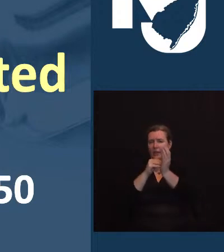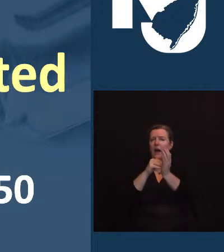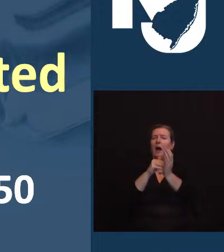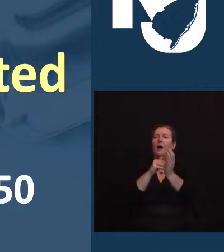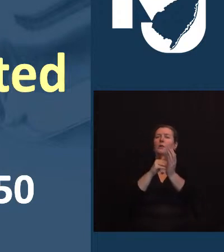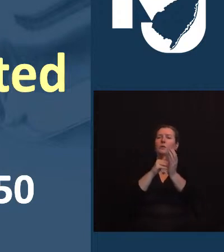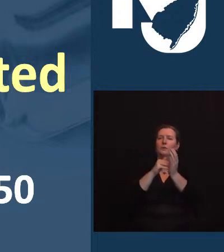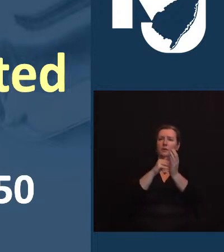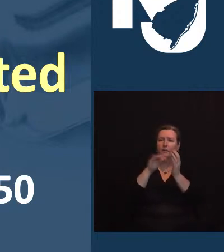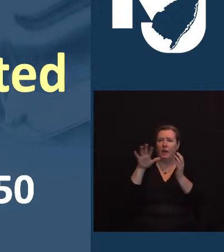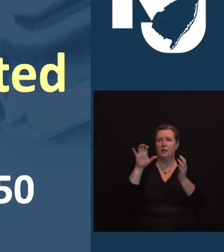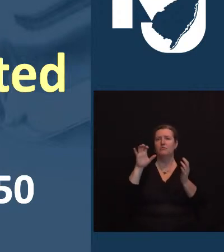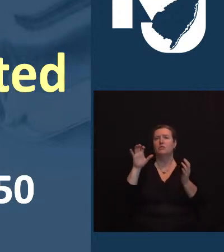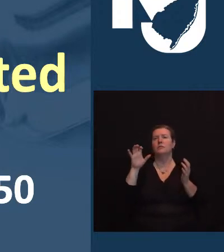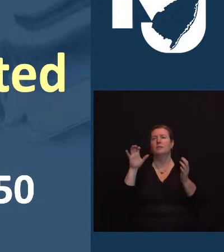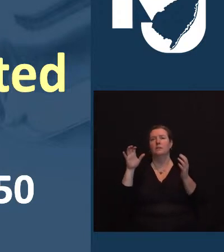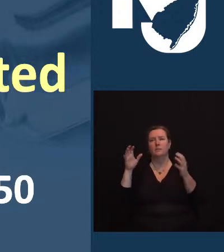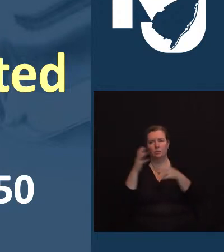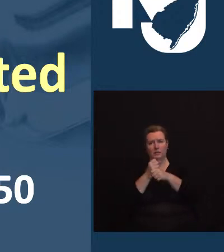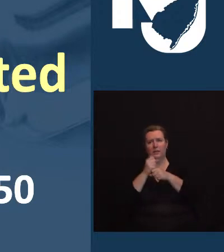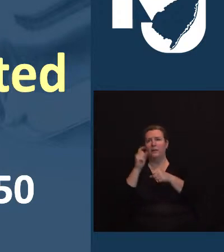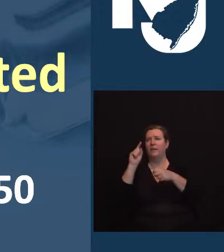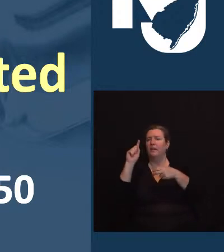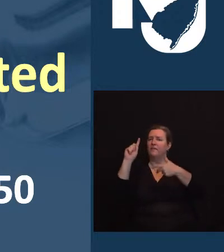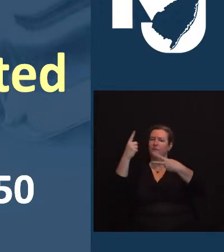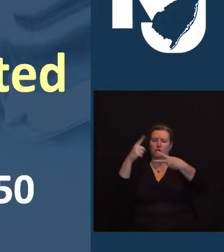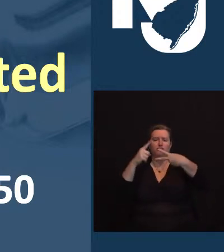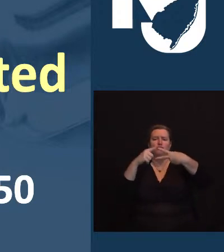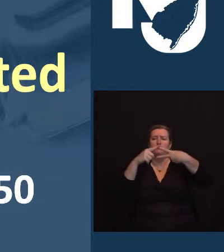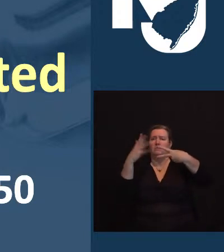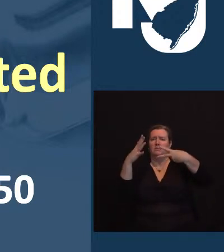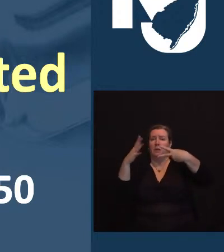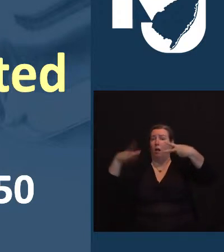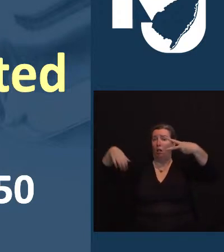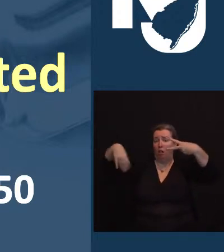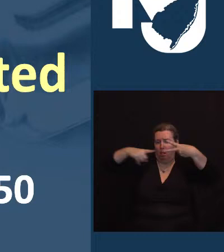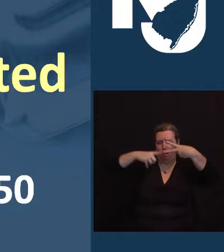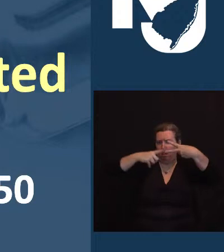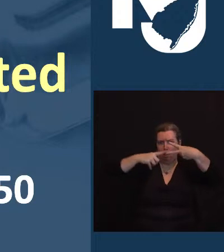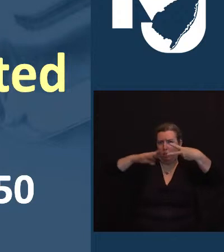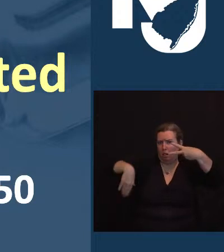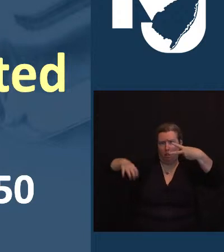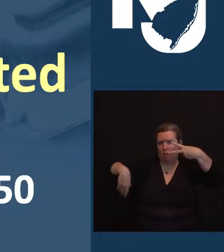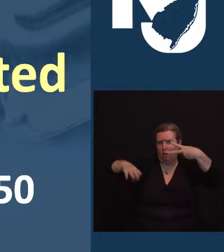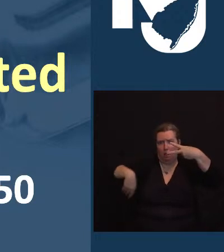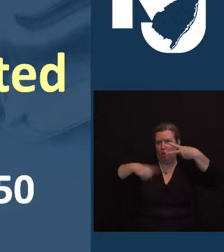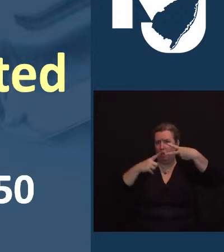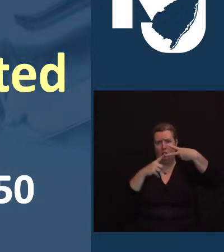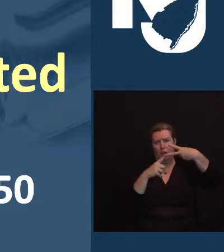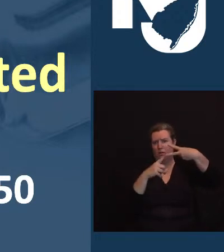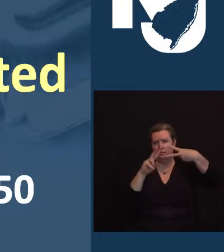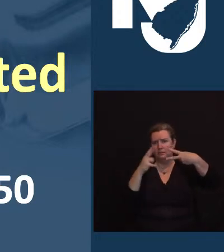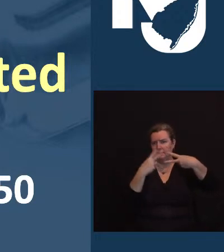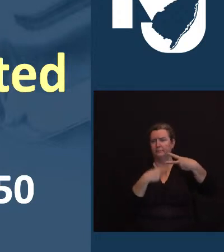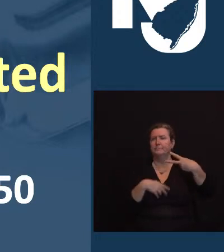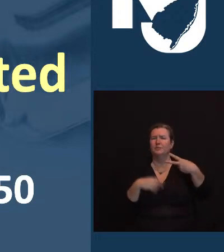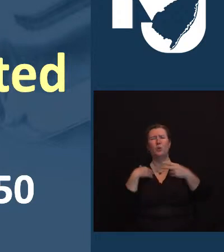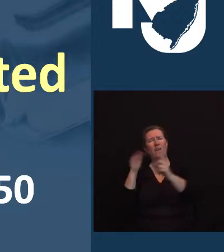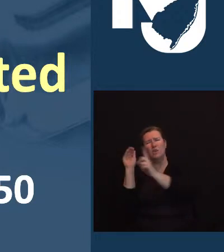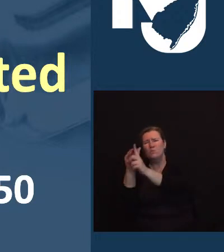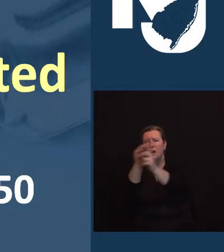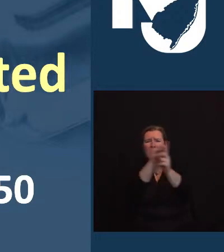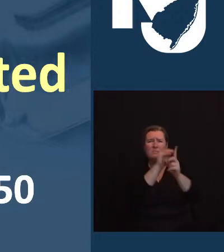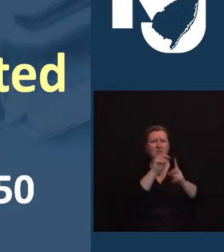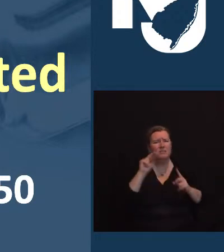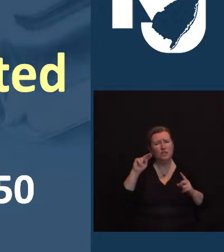676,500 New Jerseyans have received their first dose of either Pfizer or Moderna vaccines. And we remind you, New Jersey continues to be